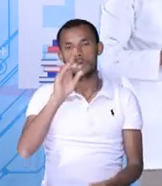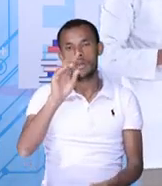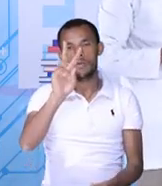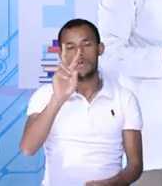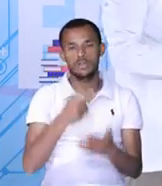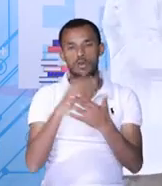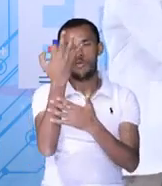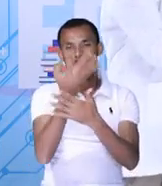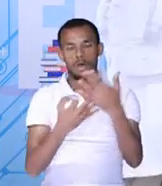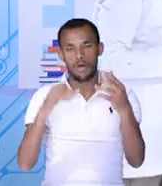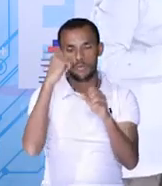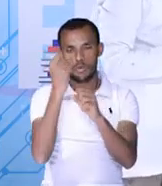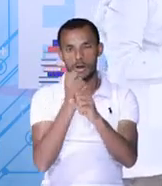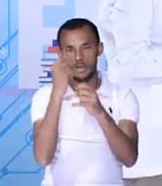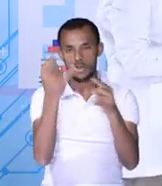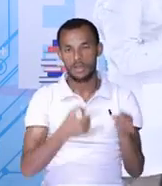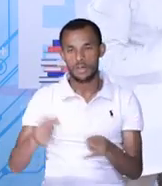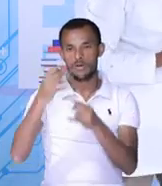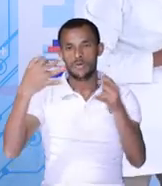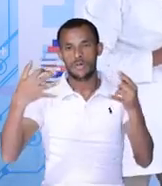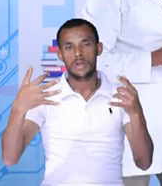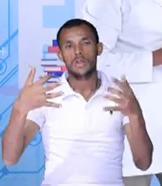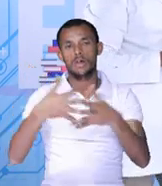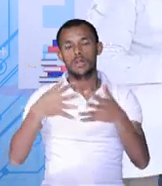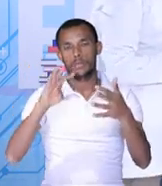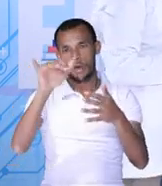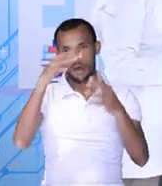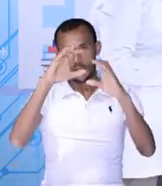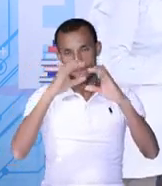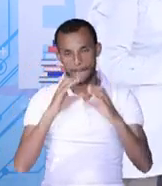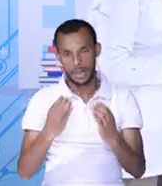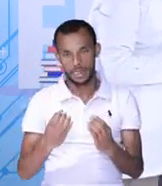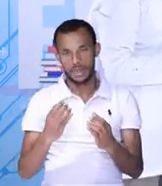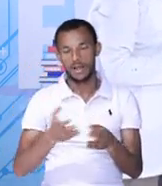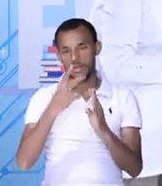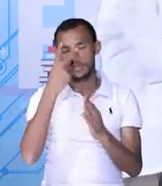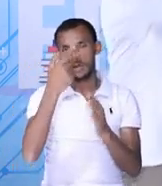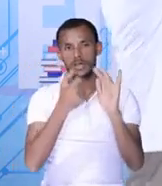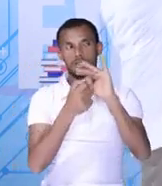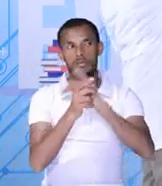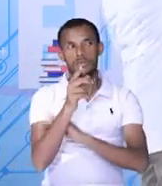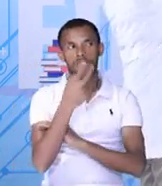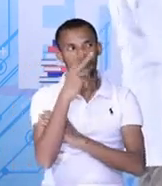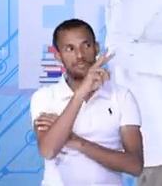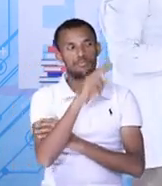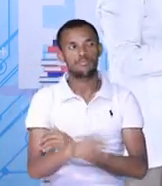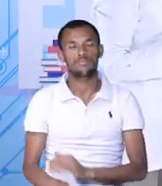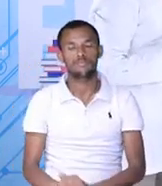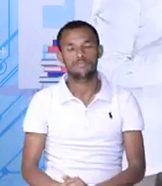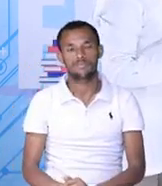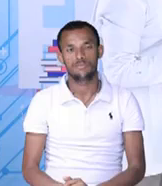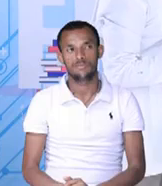formula to apply the technique of integration by parts. So let's see example for this. Let's